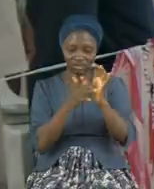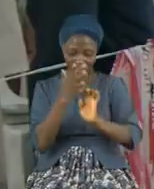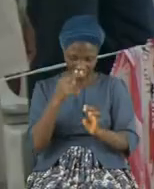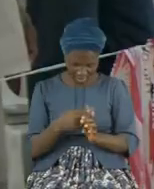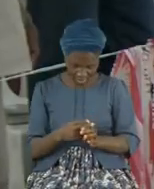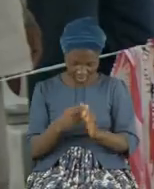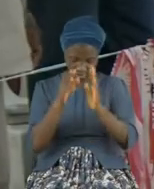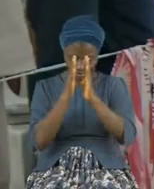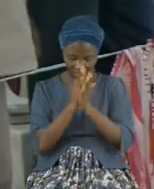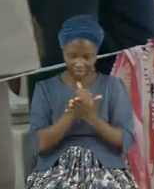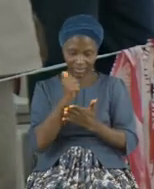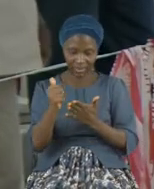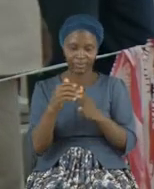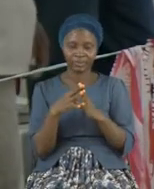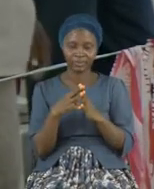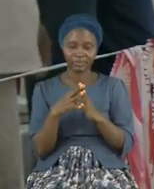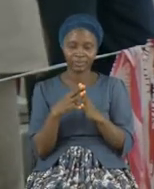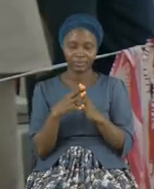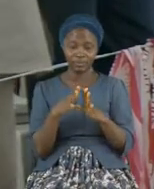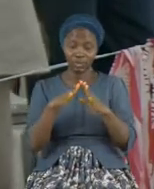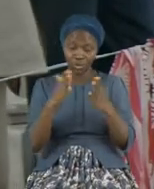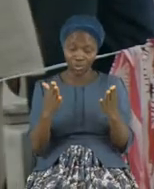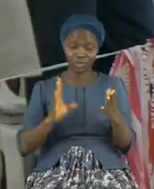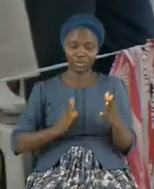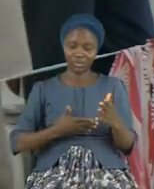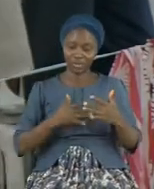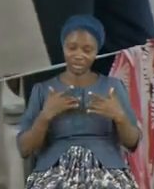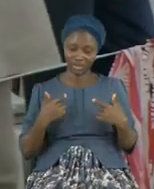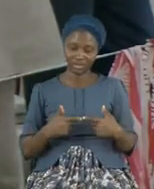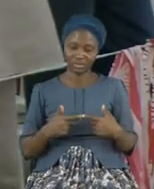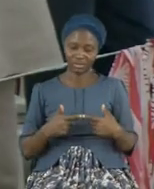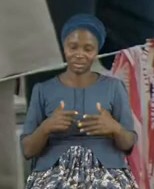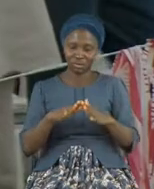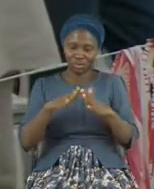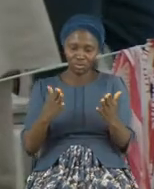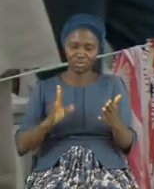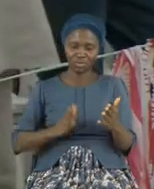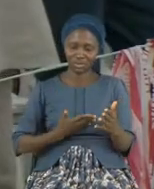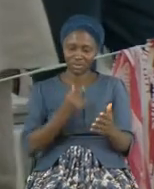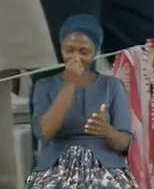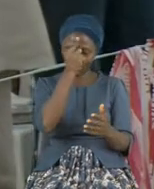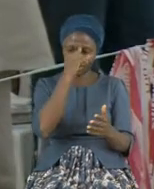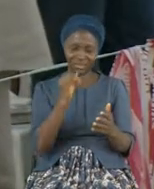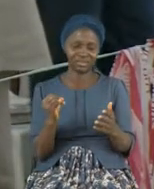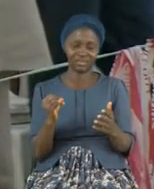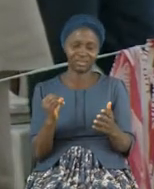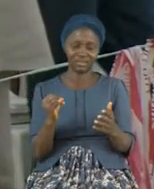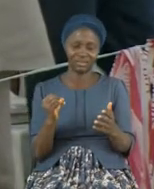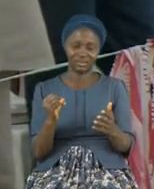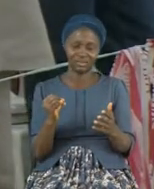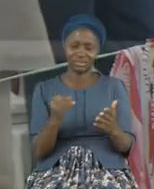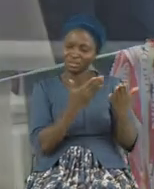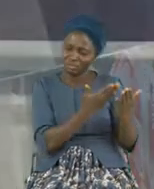Amen. Open our hearts, open our understanding, bring us out